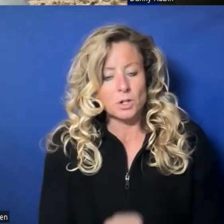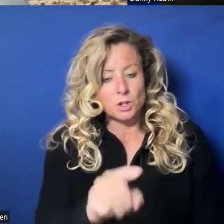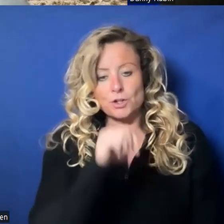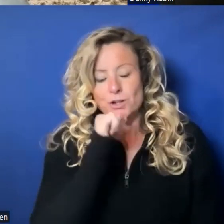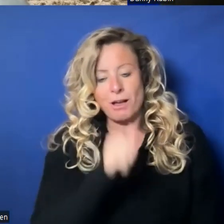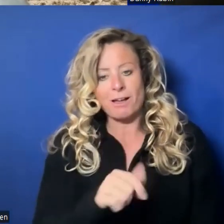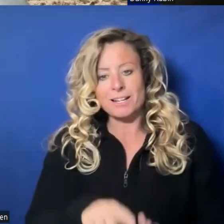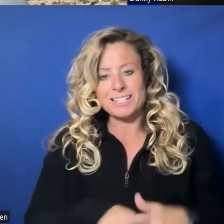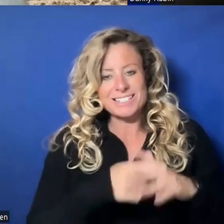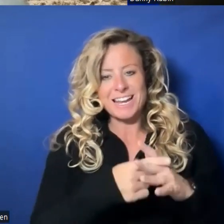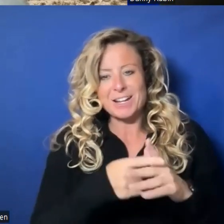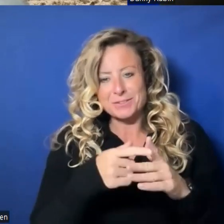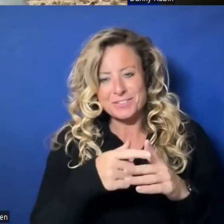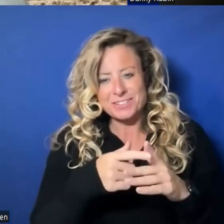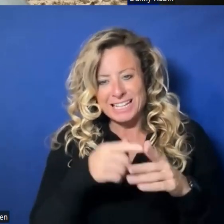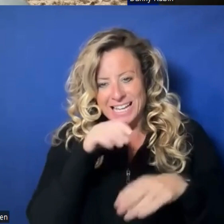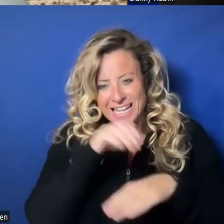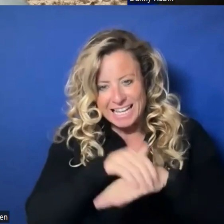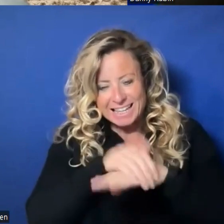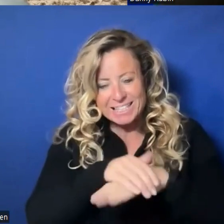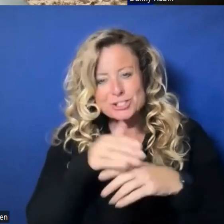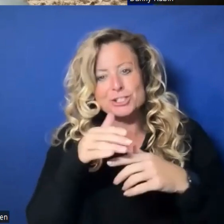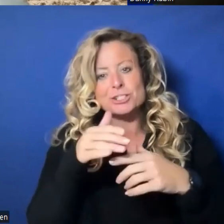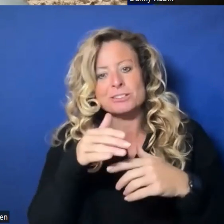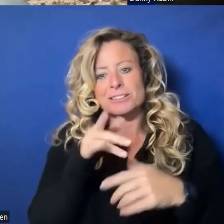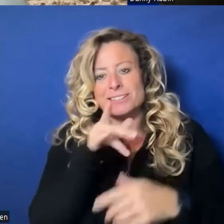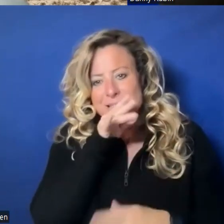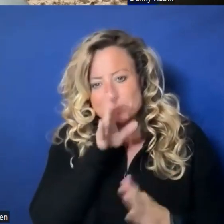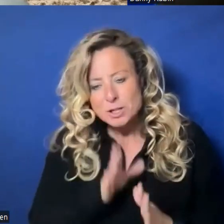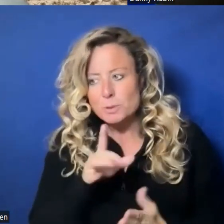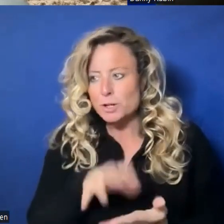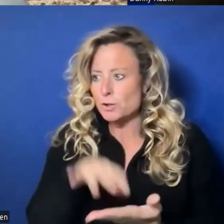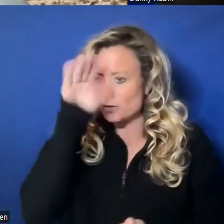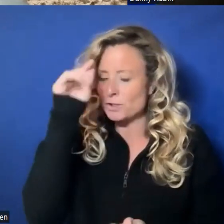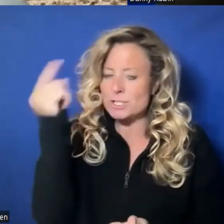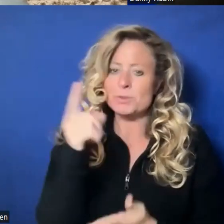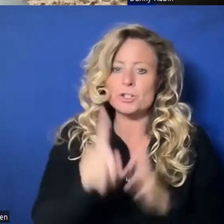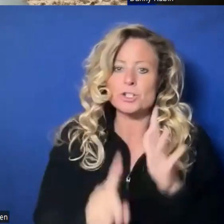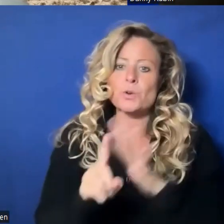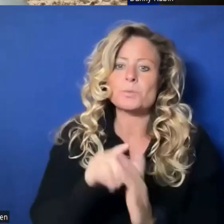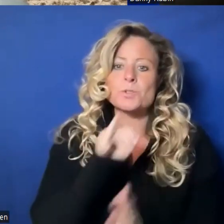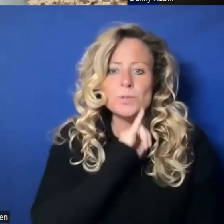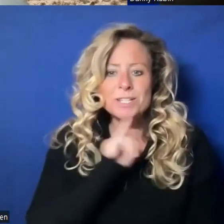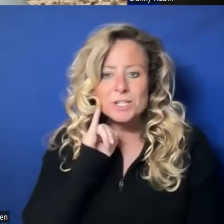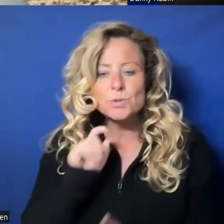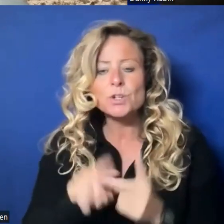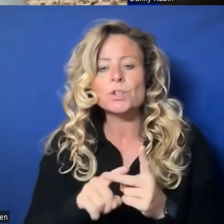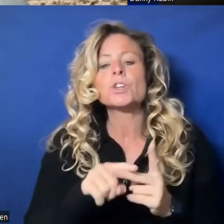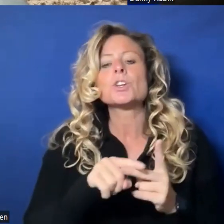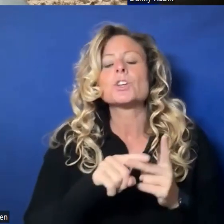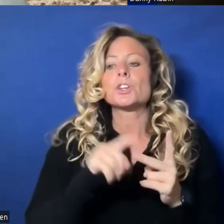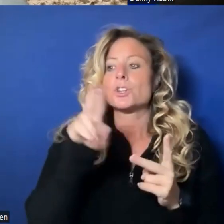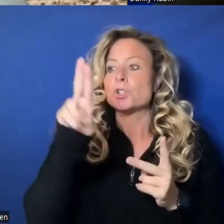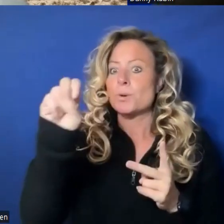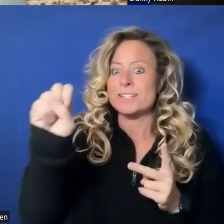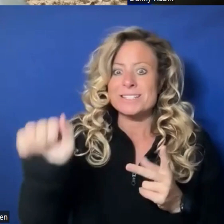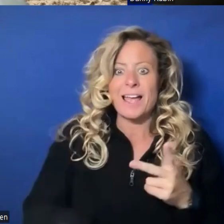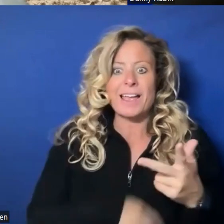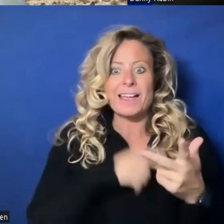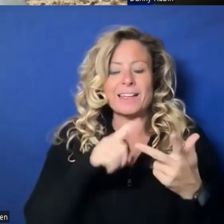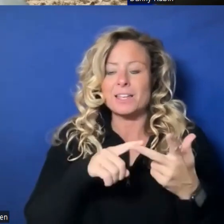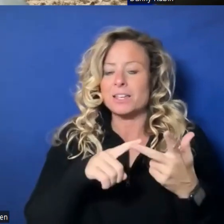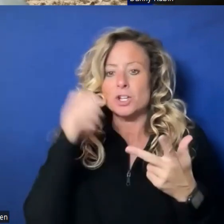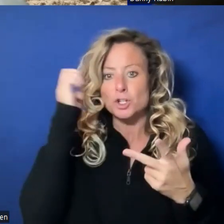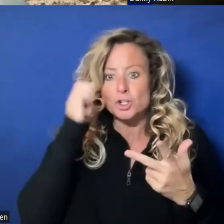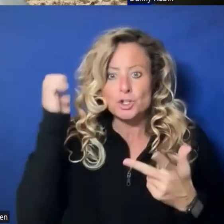you've certainly learned. But somebody could show up from Israel, from the United States, from Europe, from anywhere.